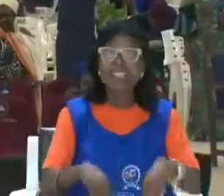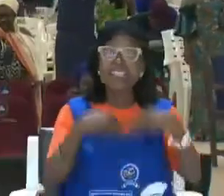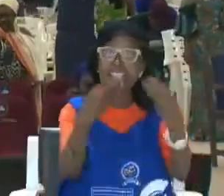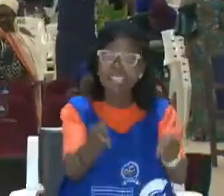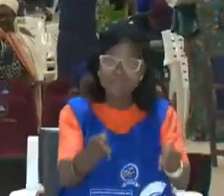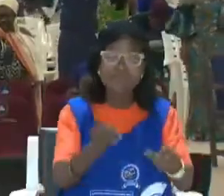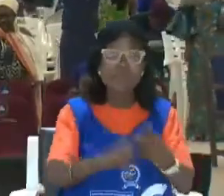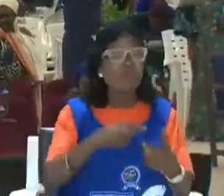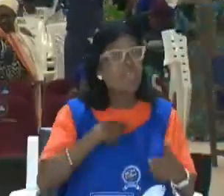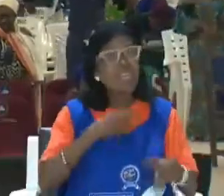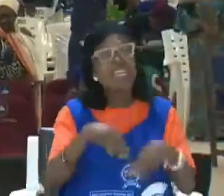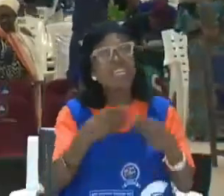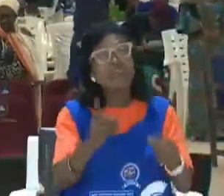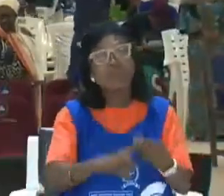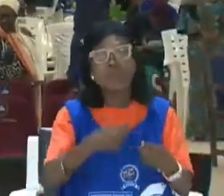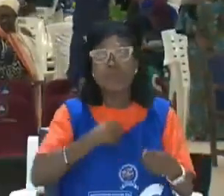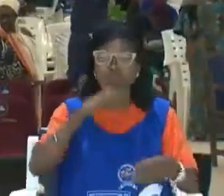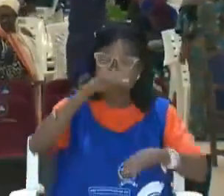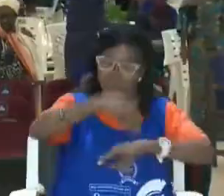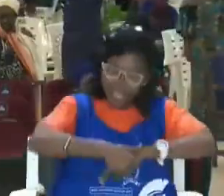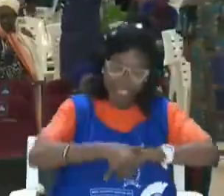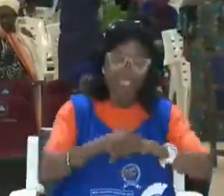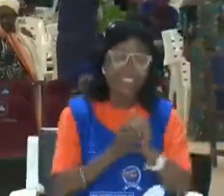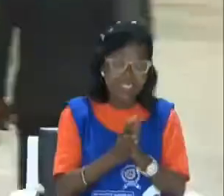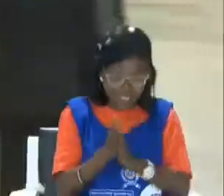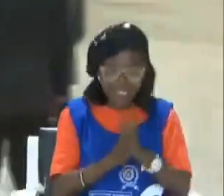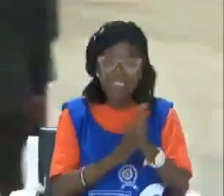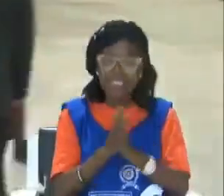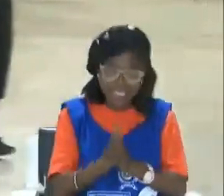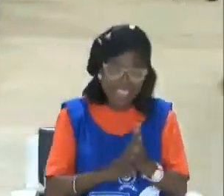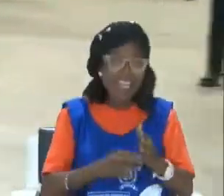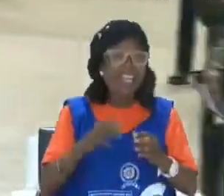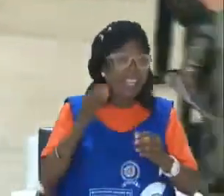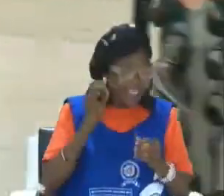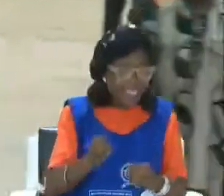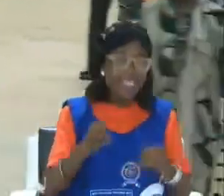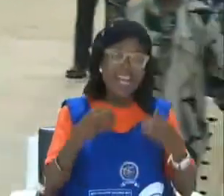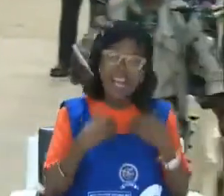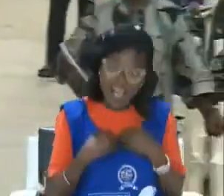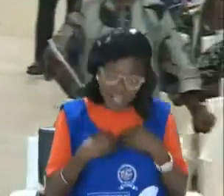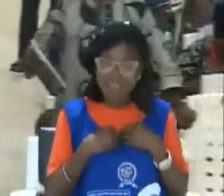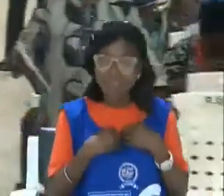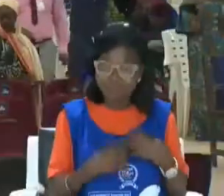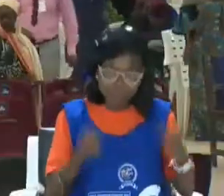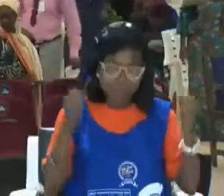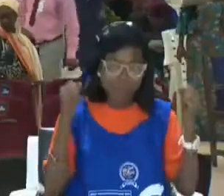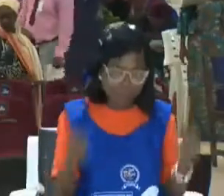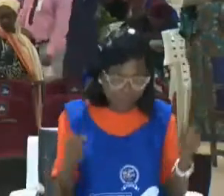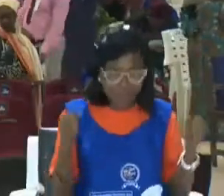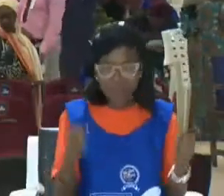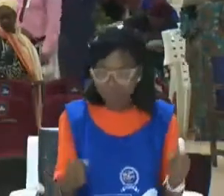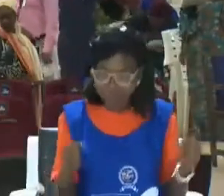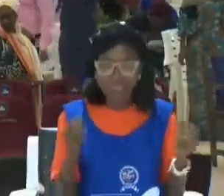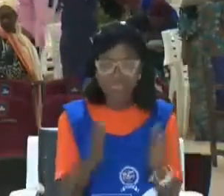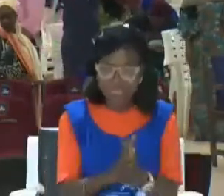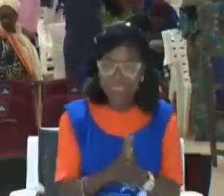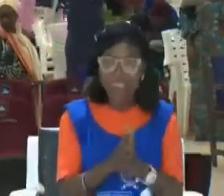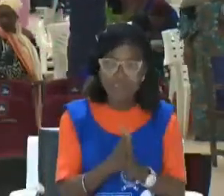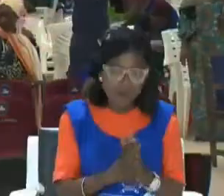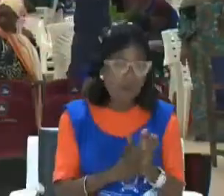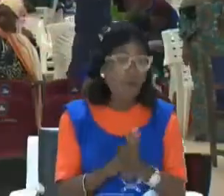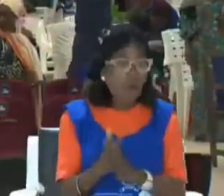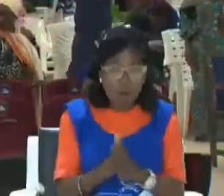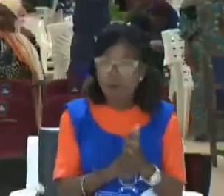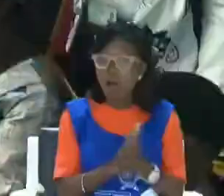me tonight. He answers hard prayers when the wind